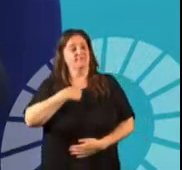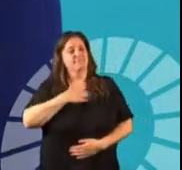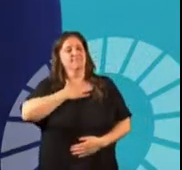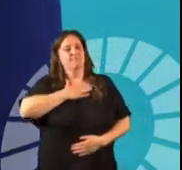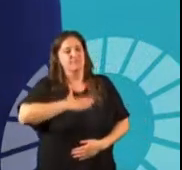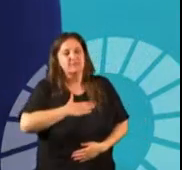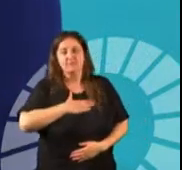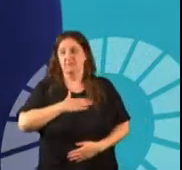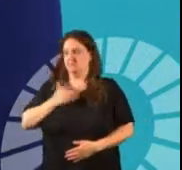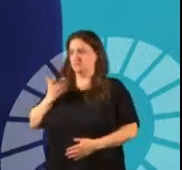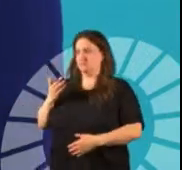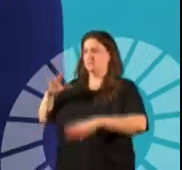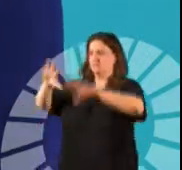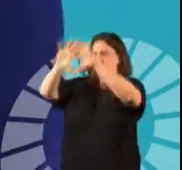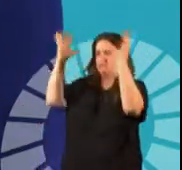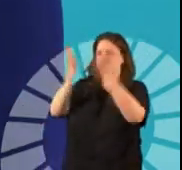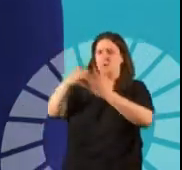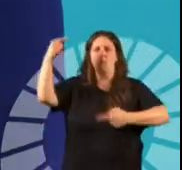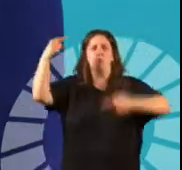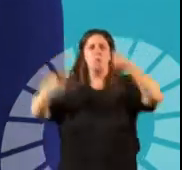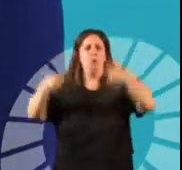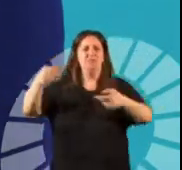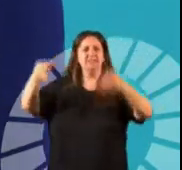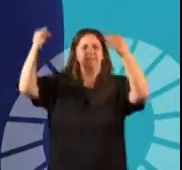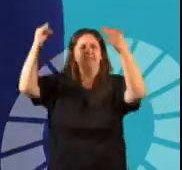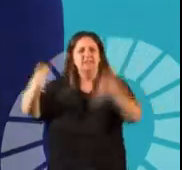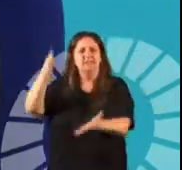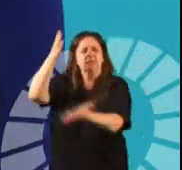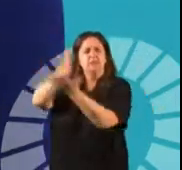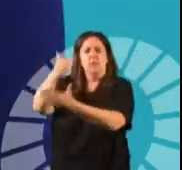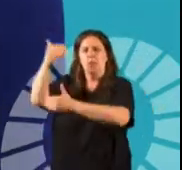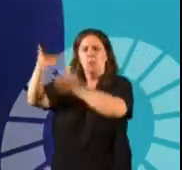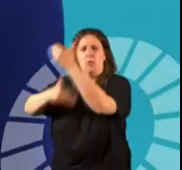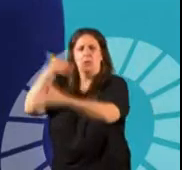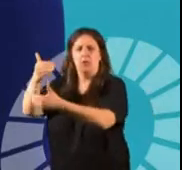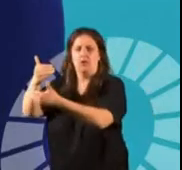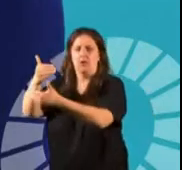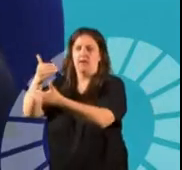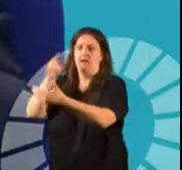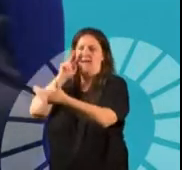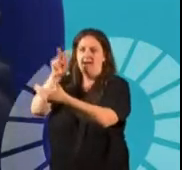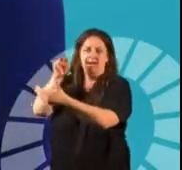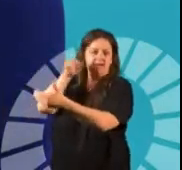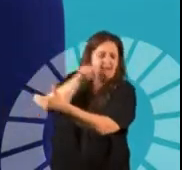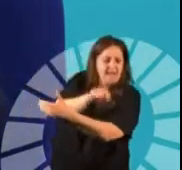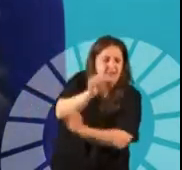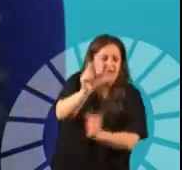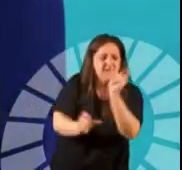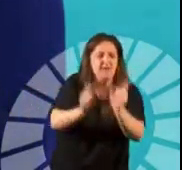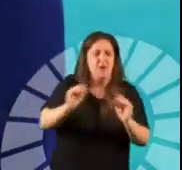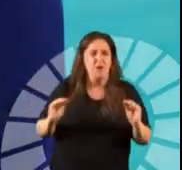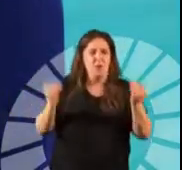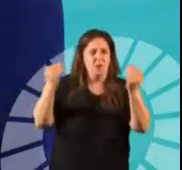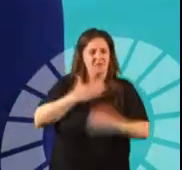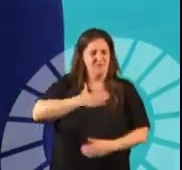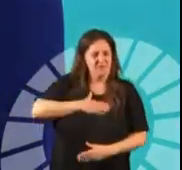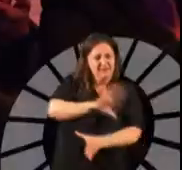level in either societal terms or in political or economic terms. So we want